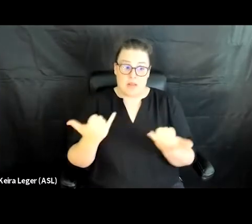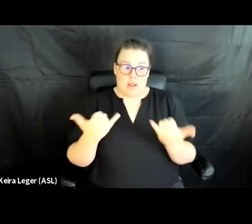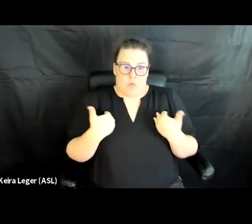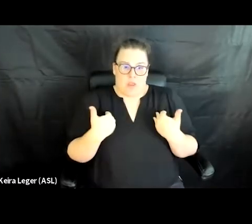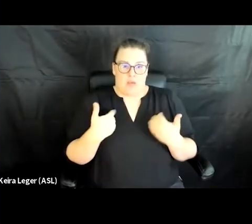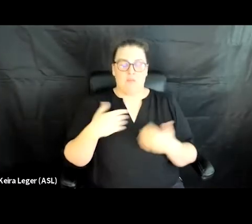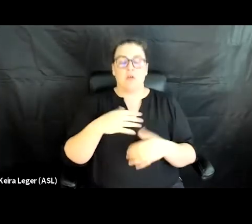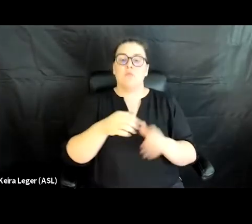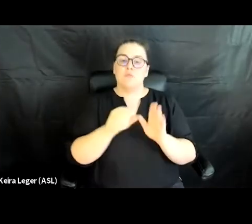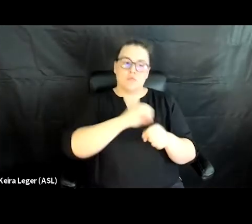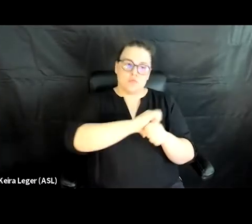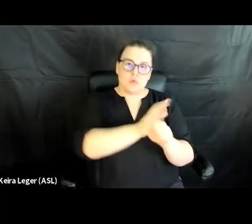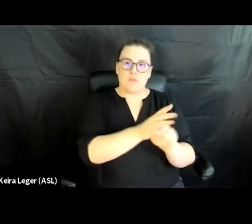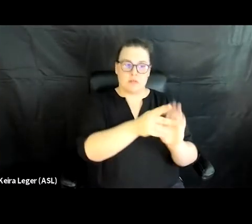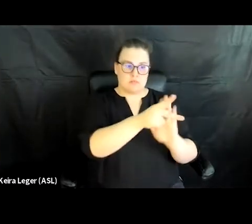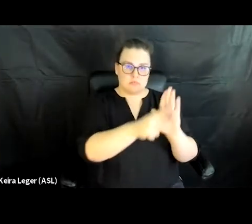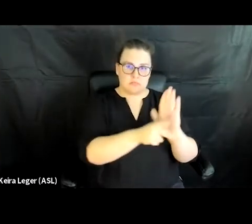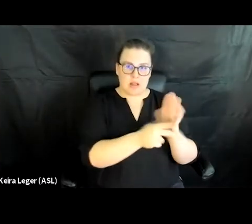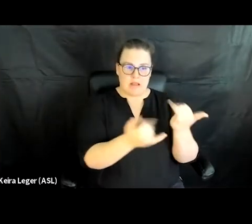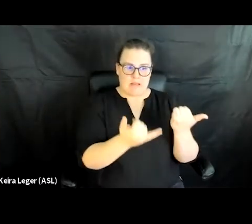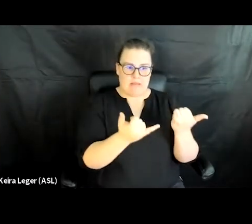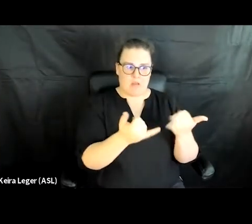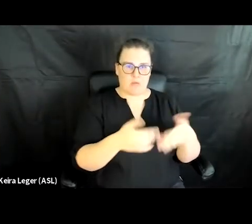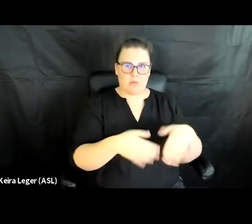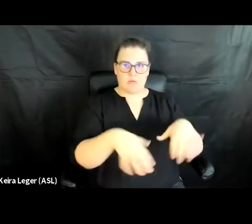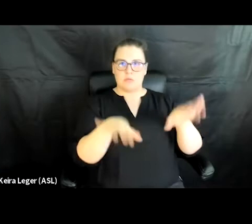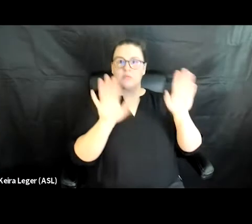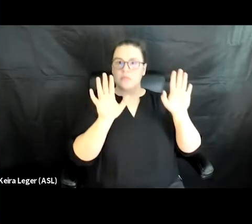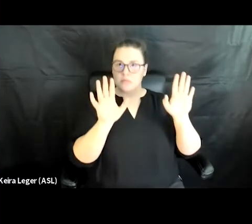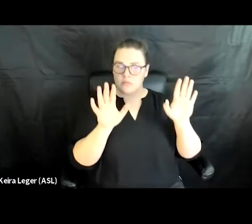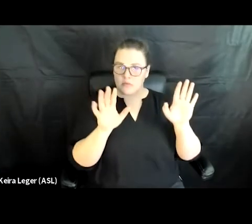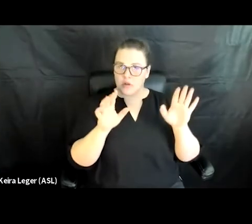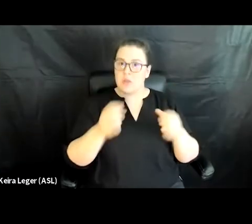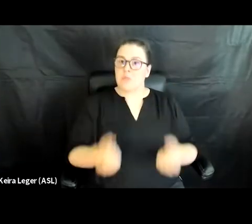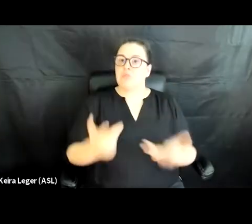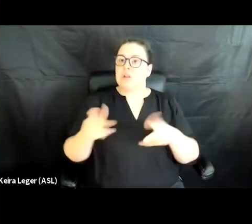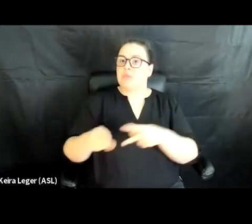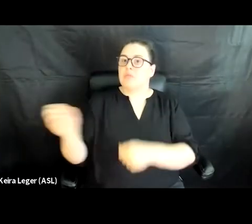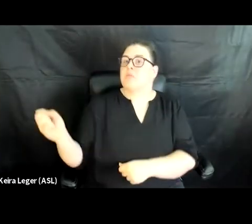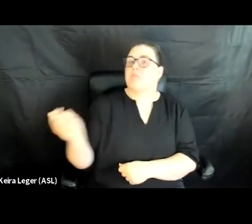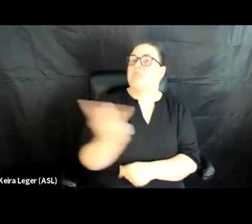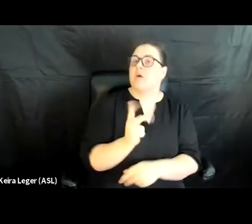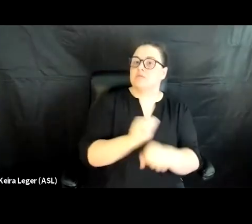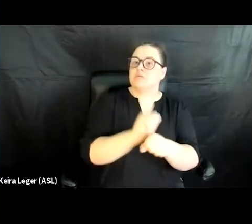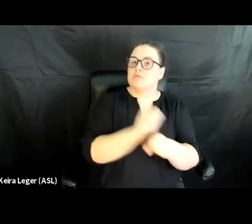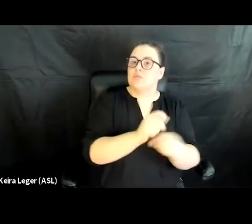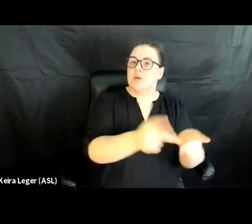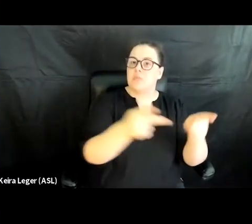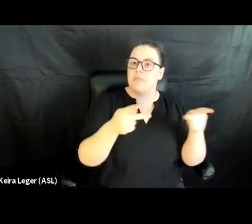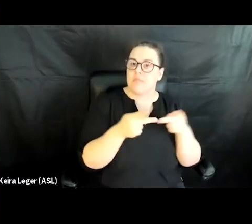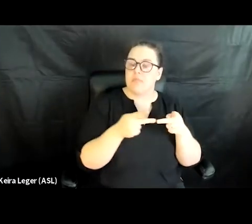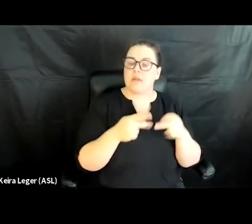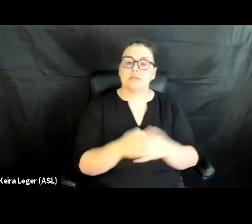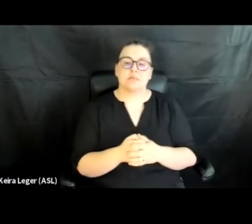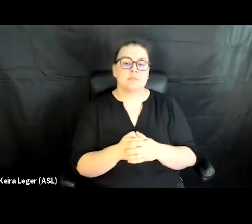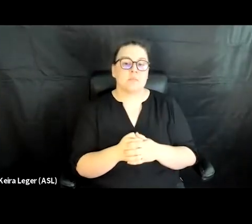the states that are lifted in so many places, and many Americans are returning to the workplace on a more regular basis. In fact